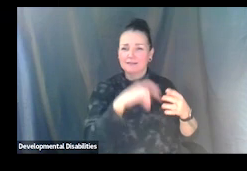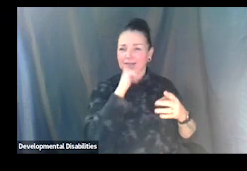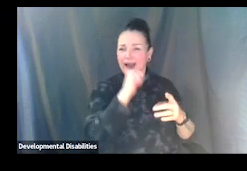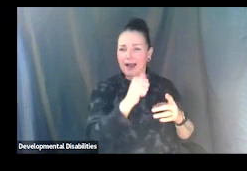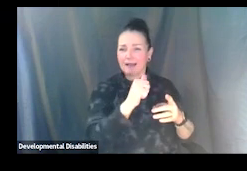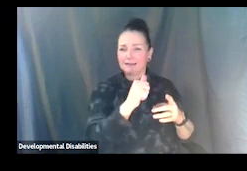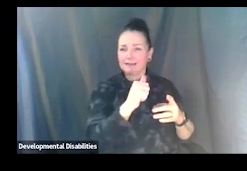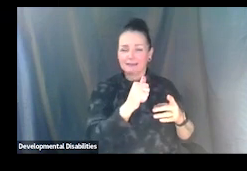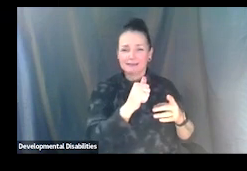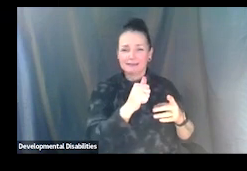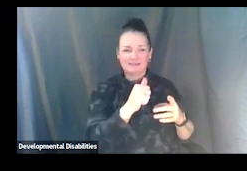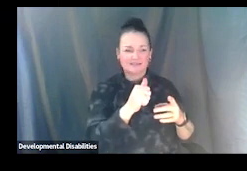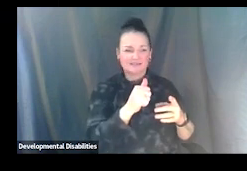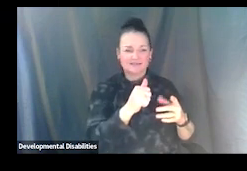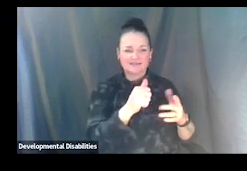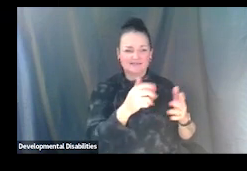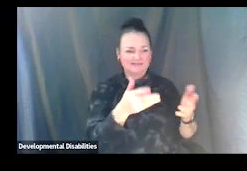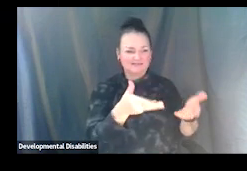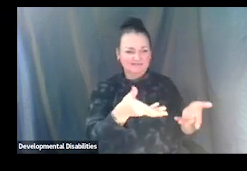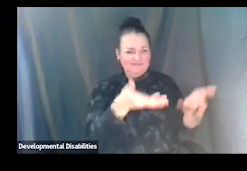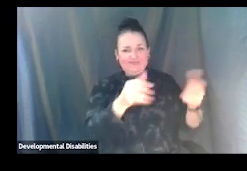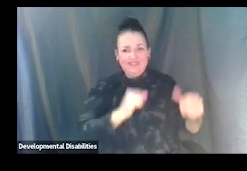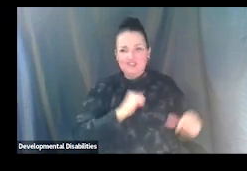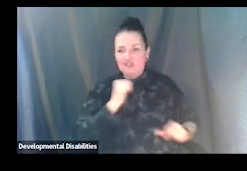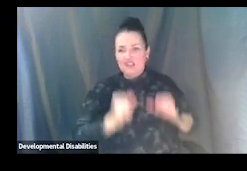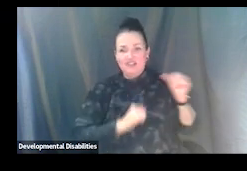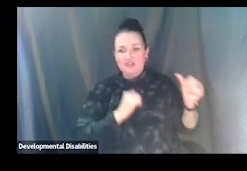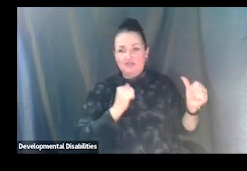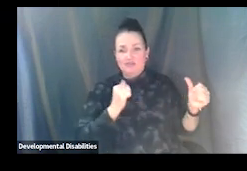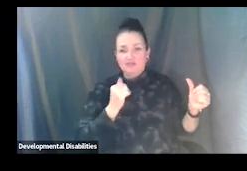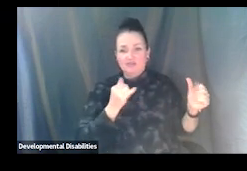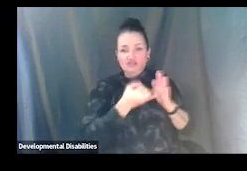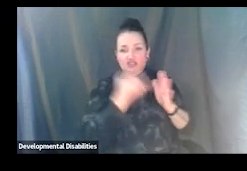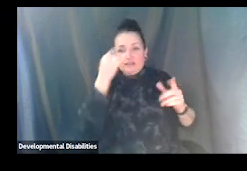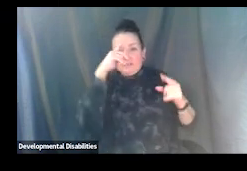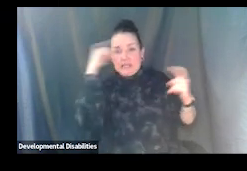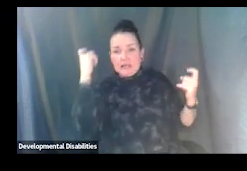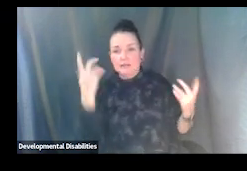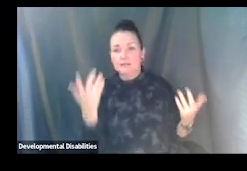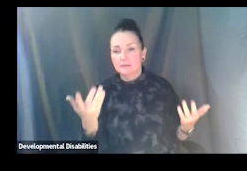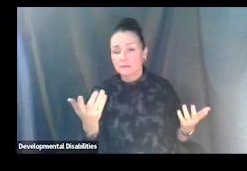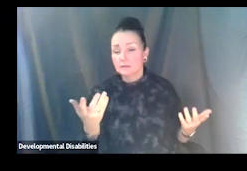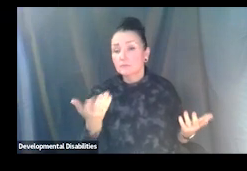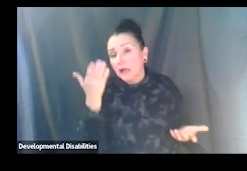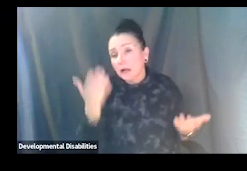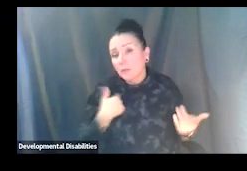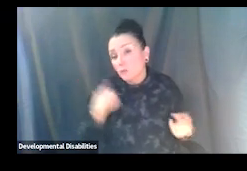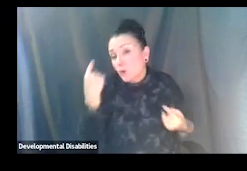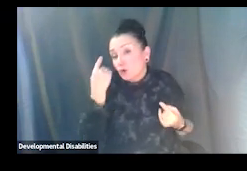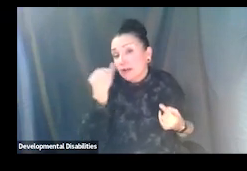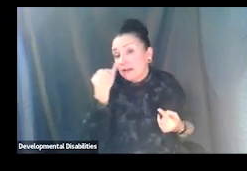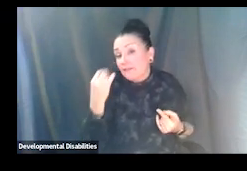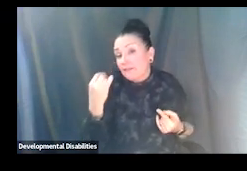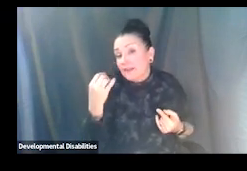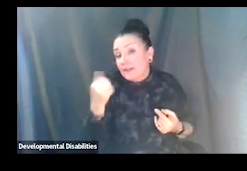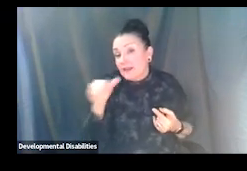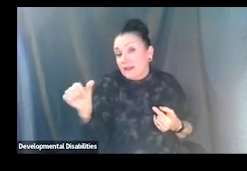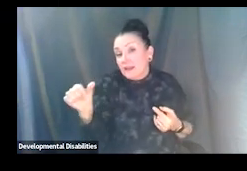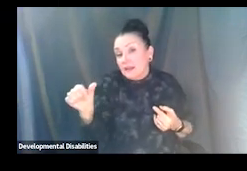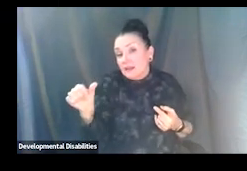se, although I'm sure there are exceptions to that. So, I mean, I think certainly